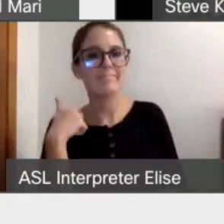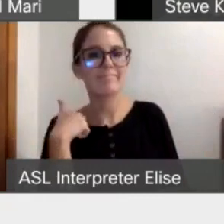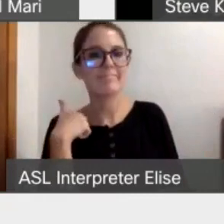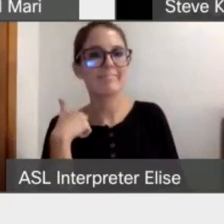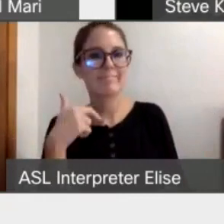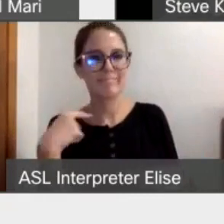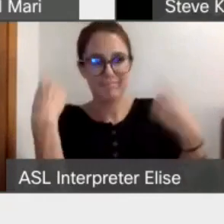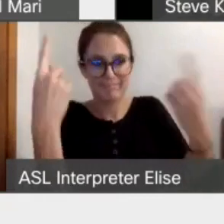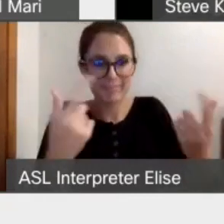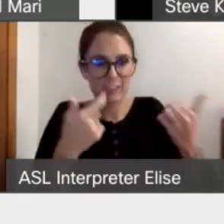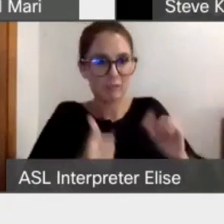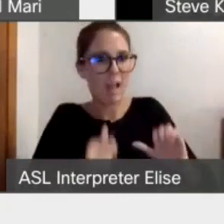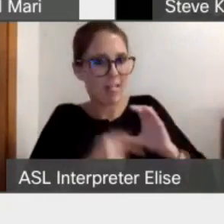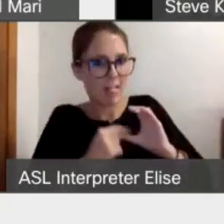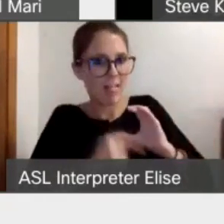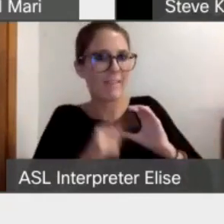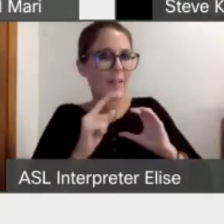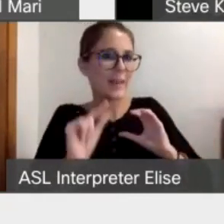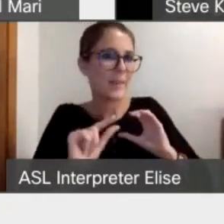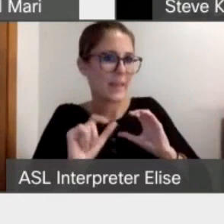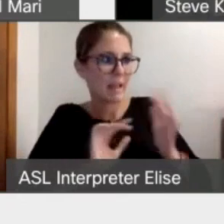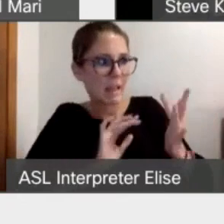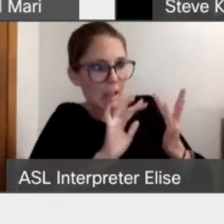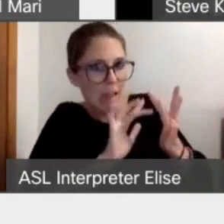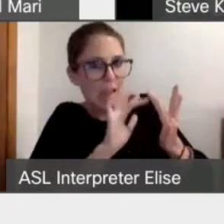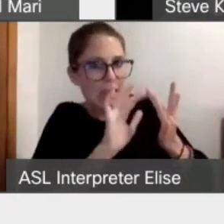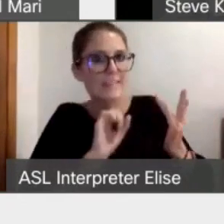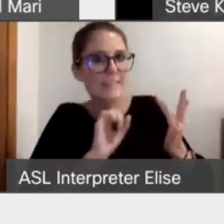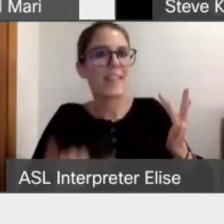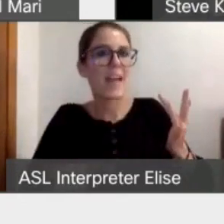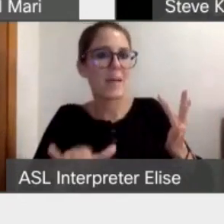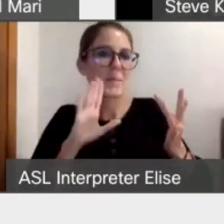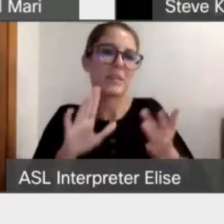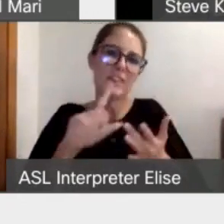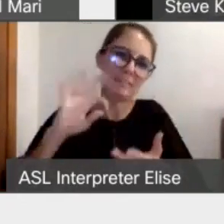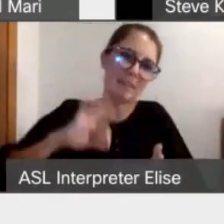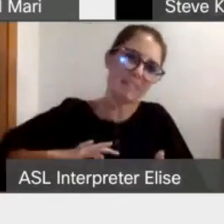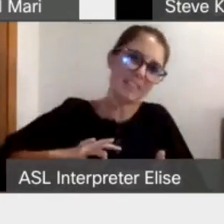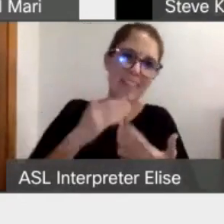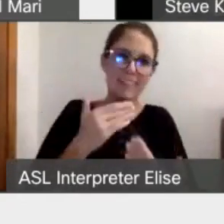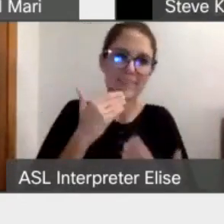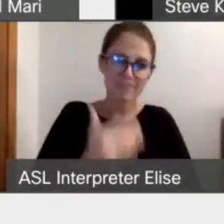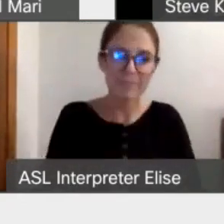been trying for a little bit to get some response. So that would be extremely helpful. Thank you.